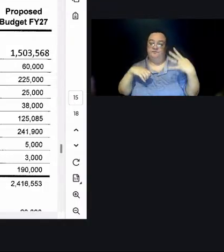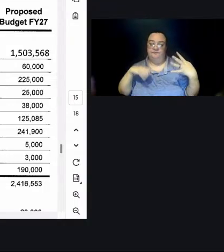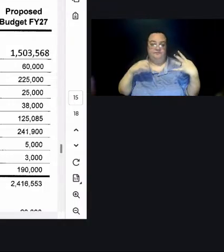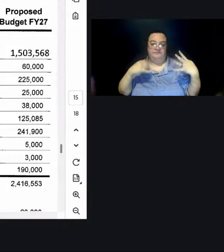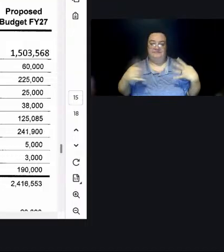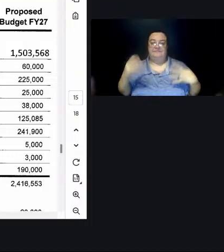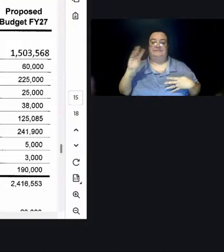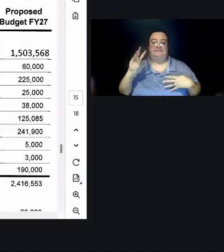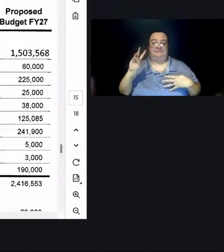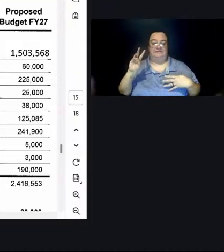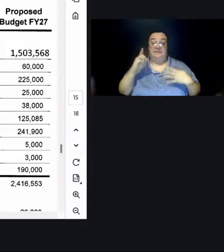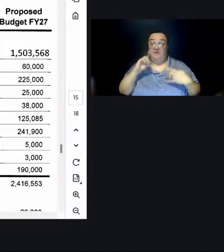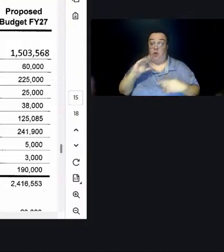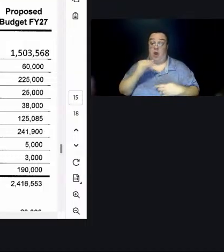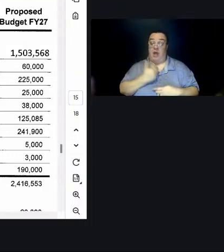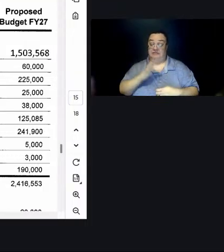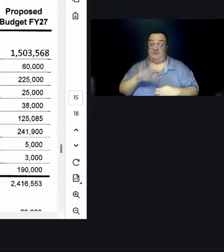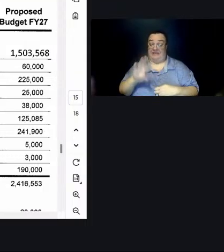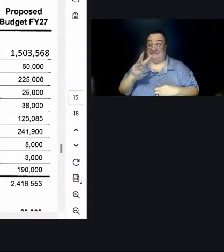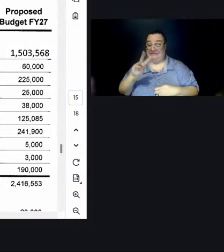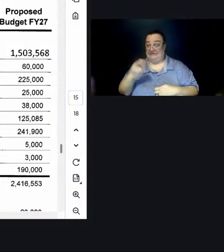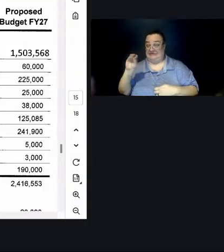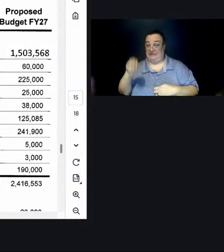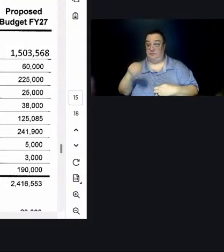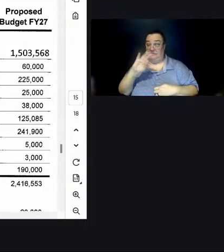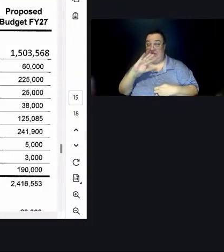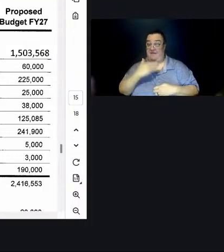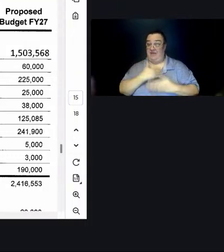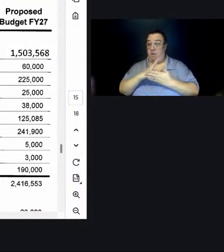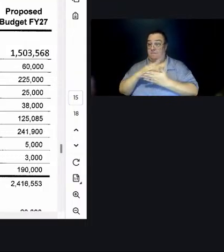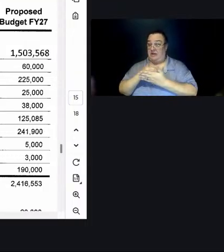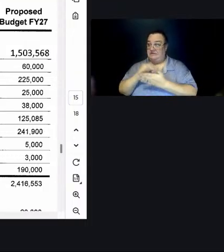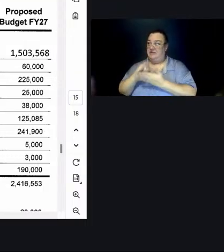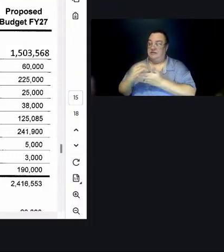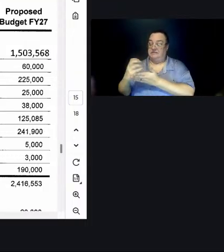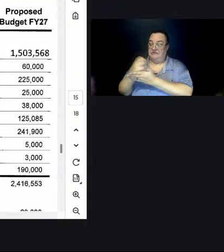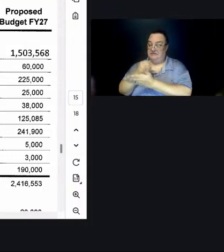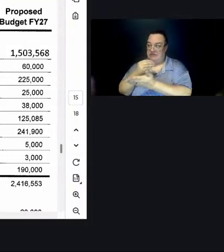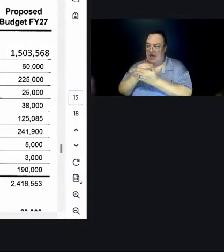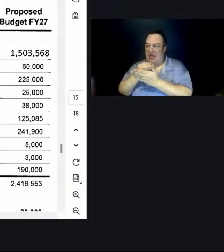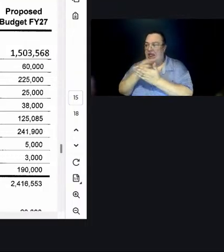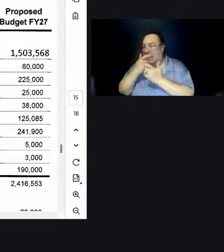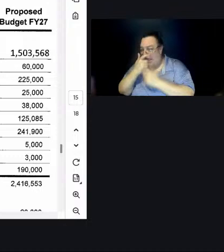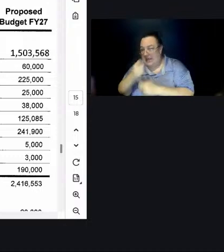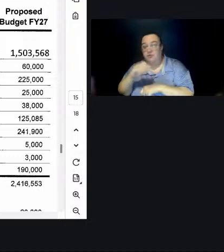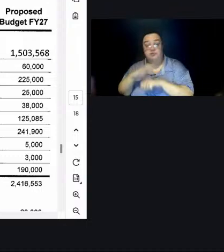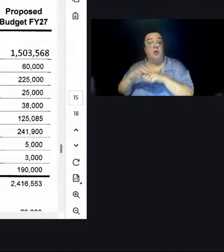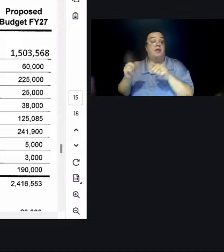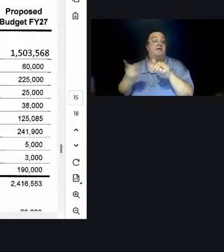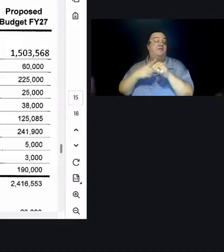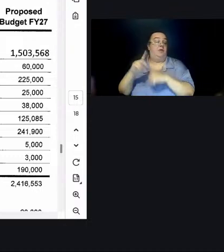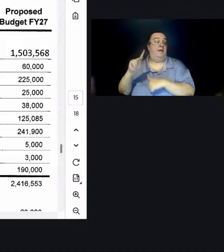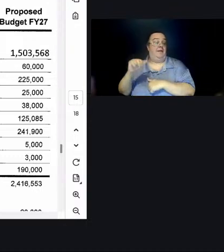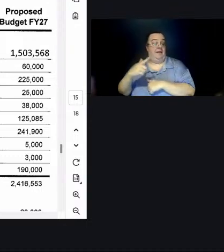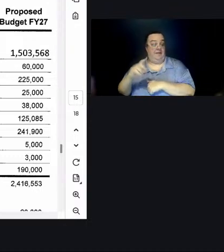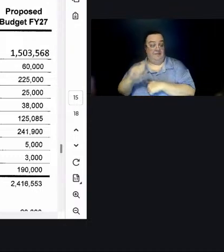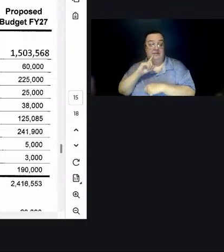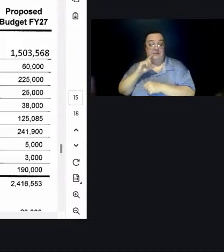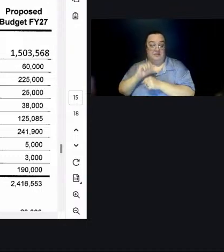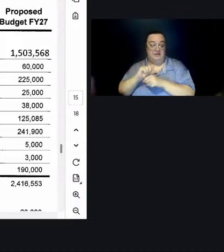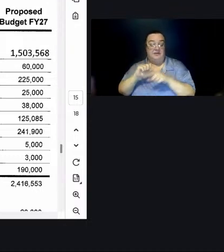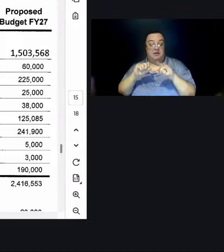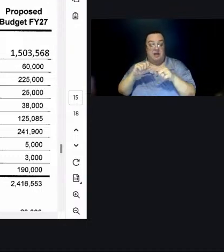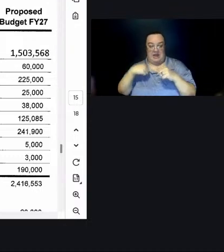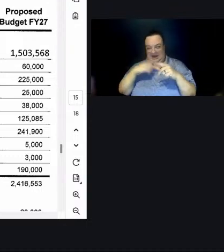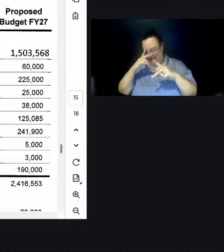about 60% of our budget is salary. Interestingly, on the first page, we're actually coming in, I